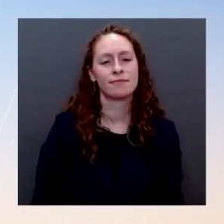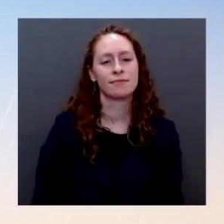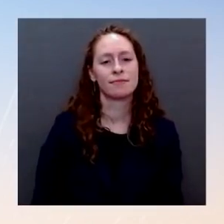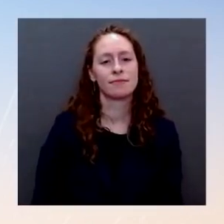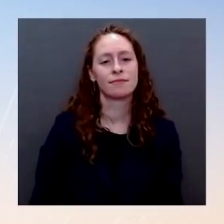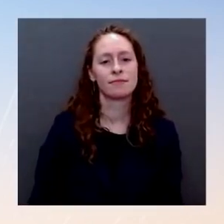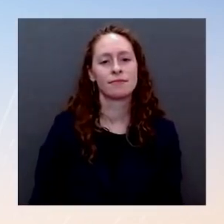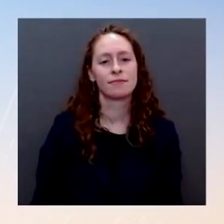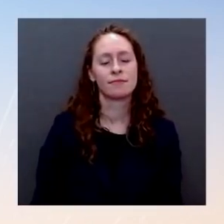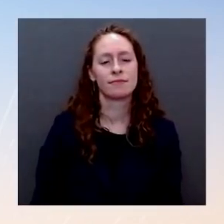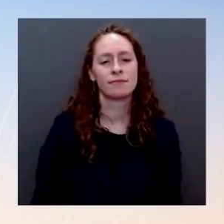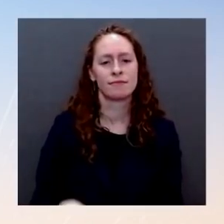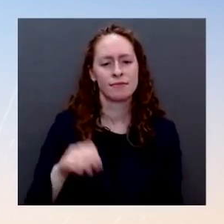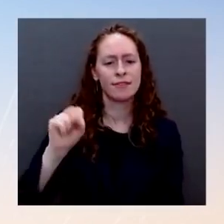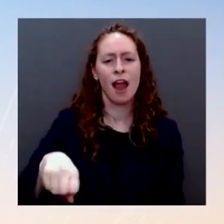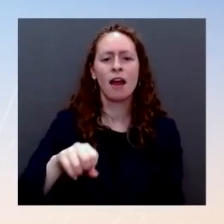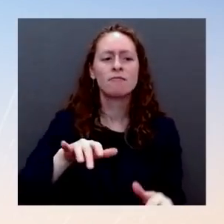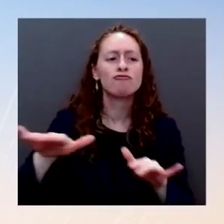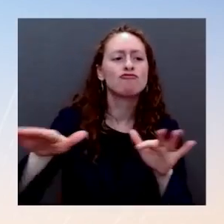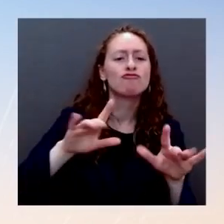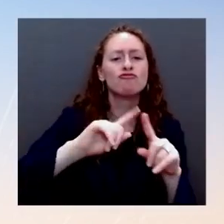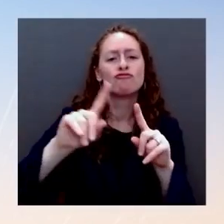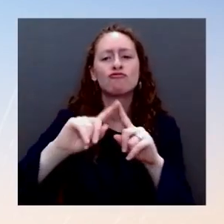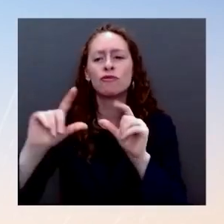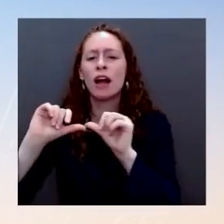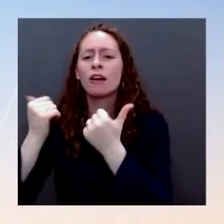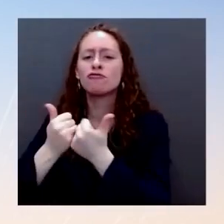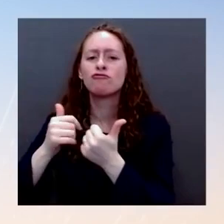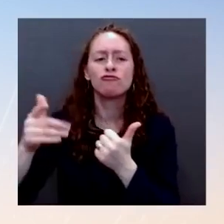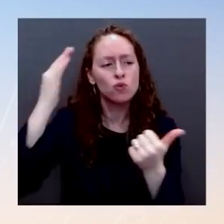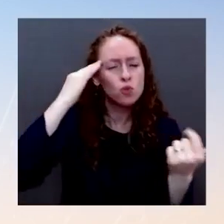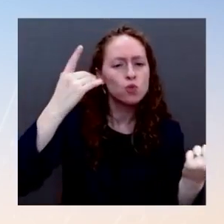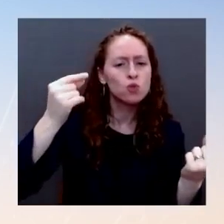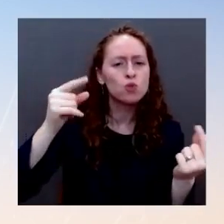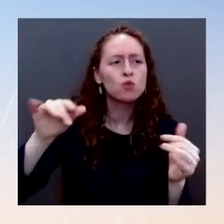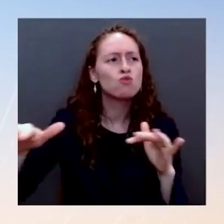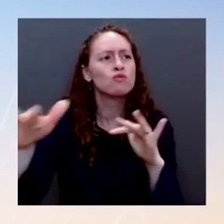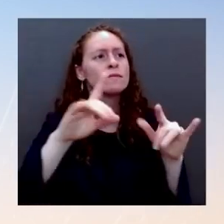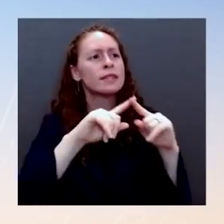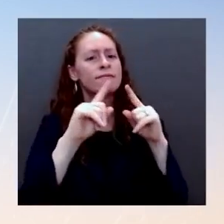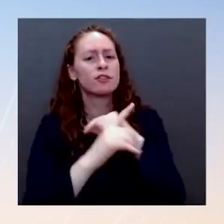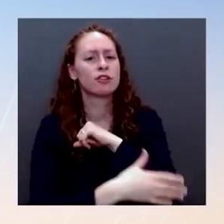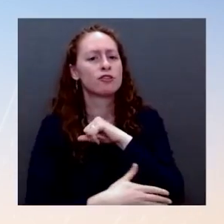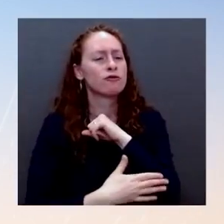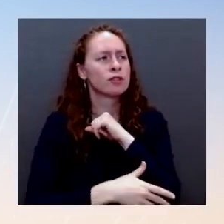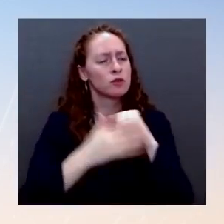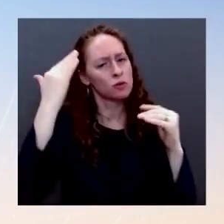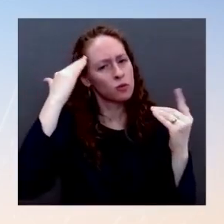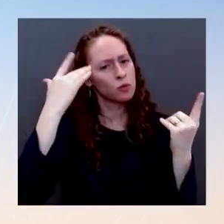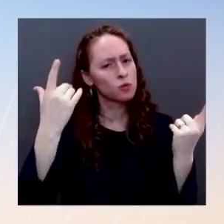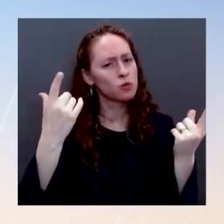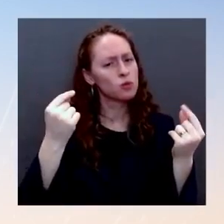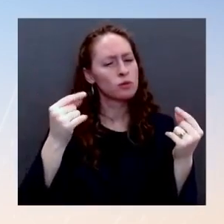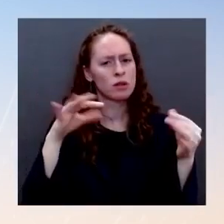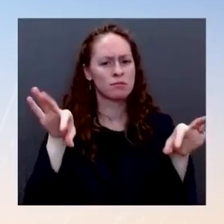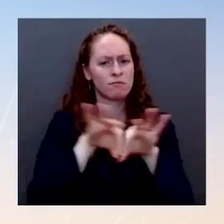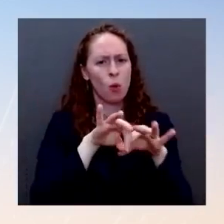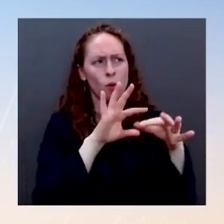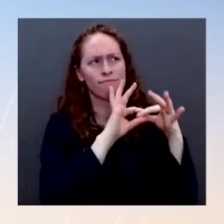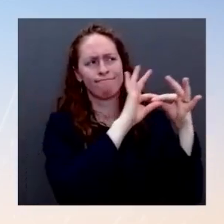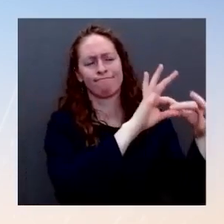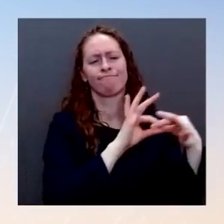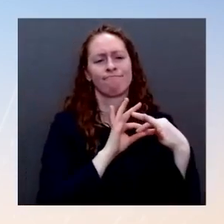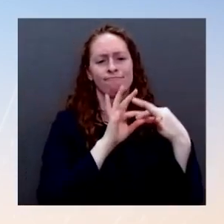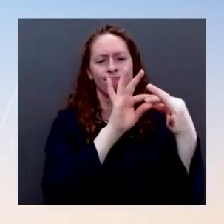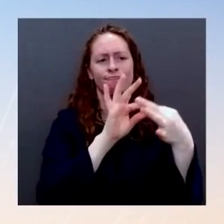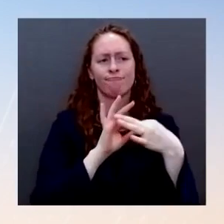imperative to getting his agenda done and moving things forward. Obviously, there are career employees who are ensuring effectively that agencies